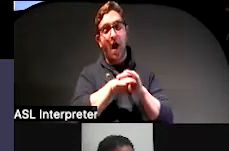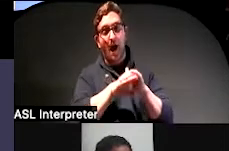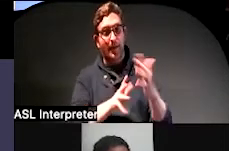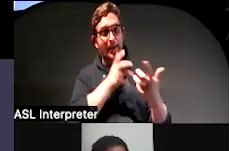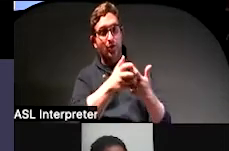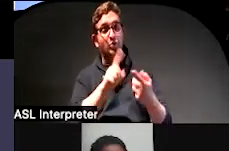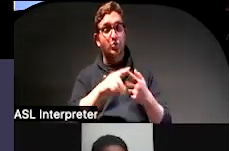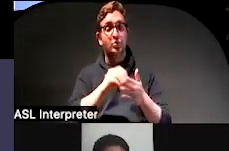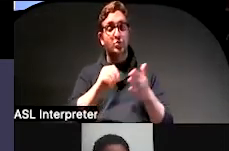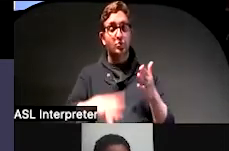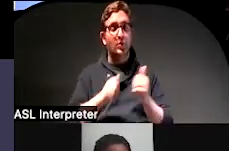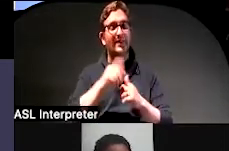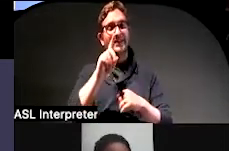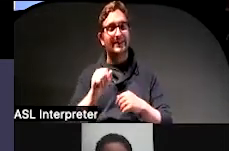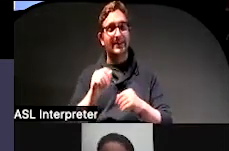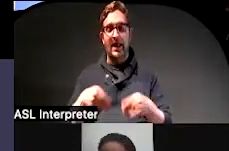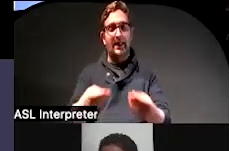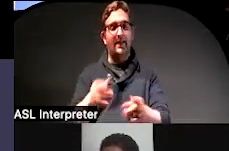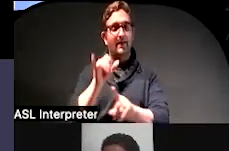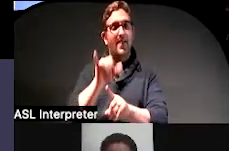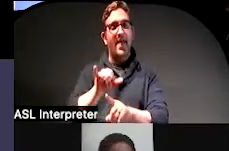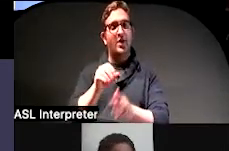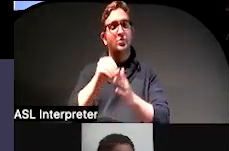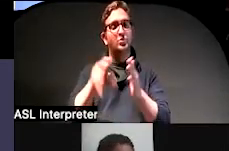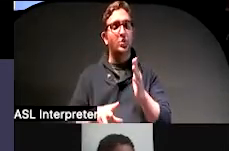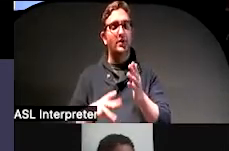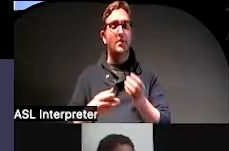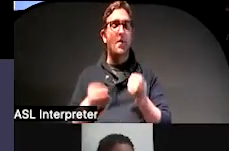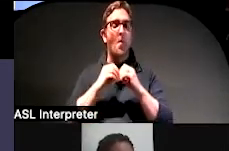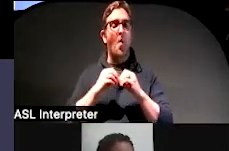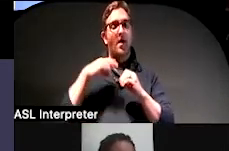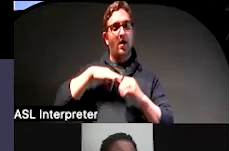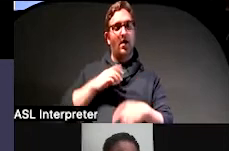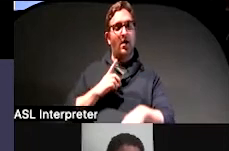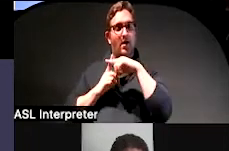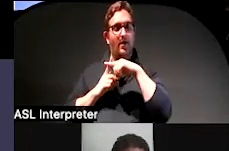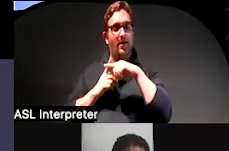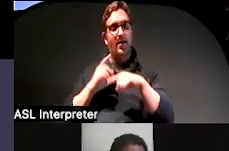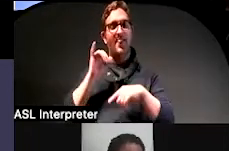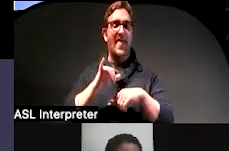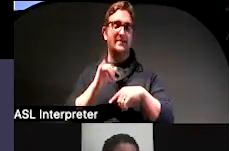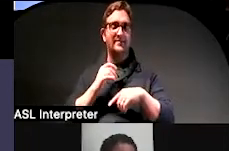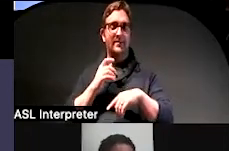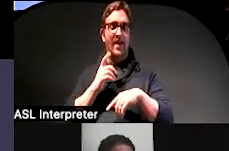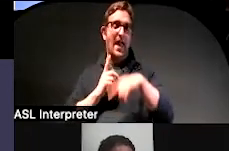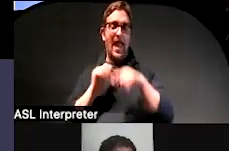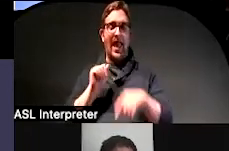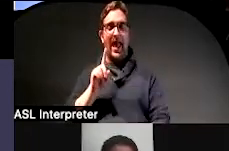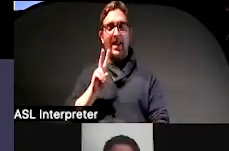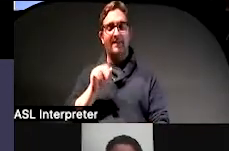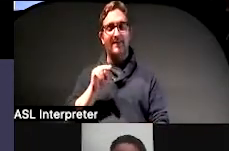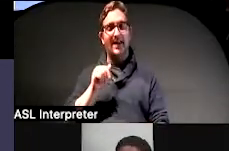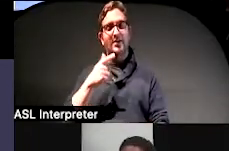with disabilities gives that students a leg up, and it's advantage to other